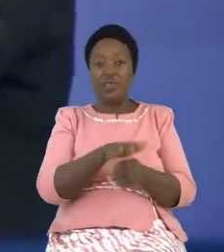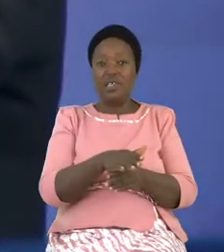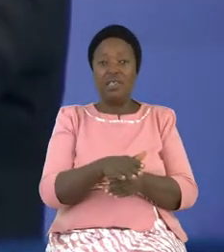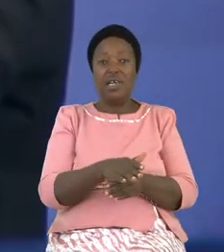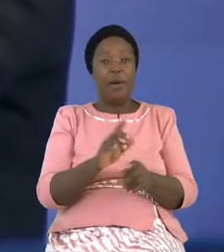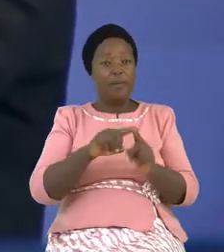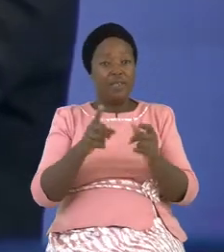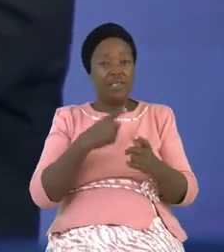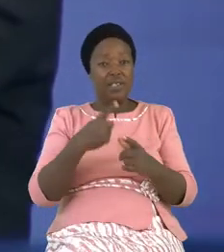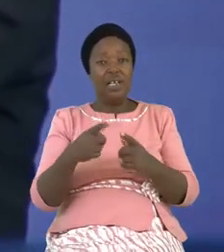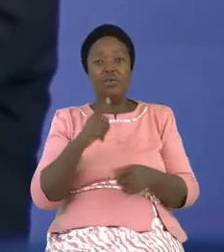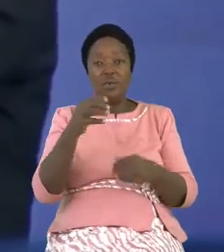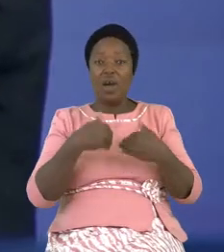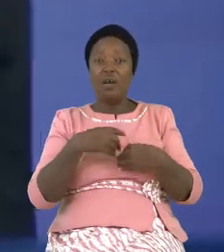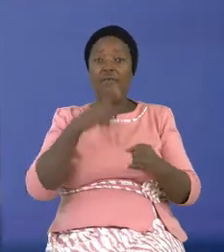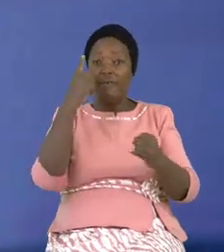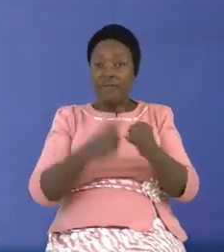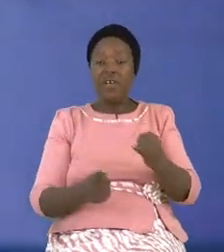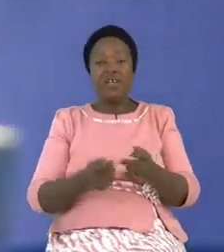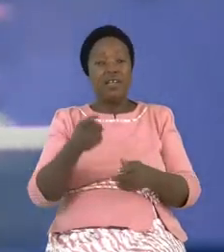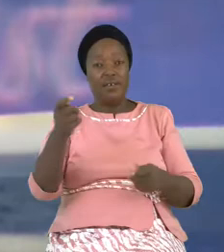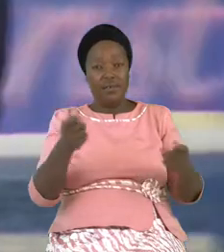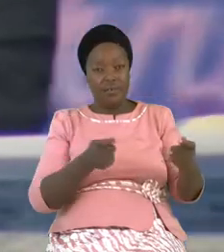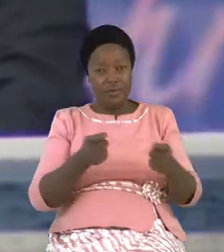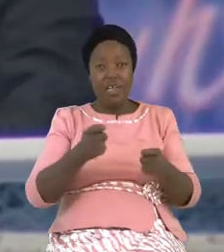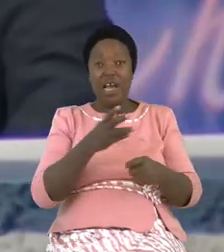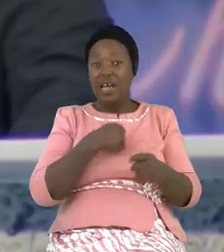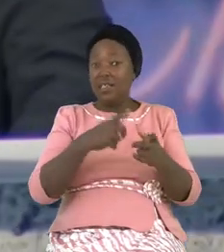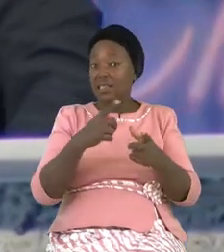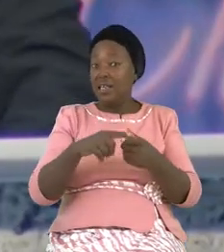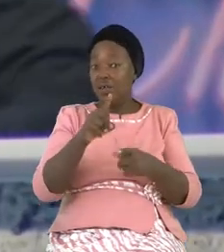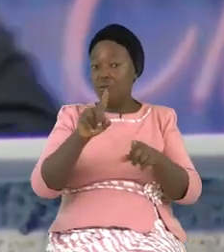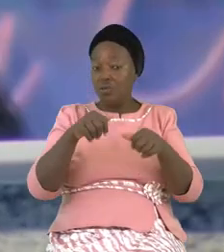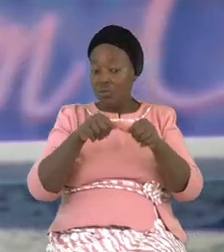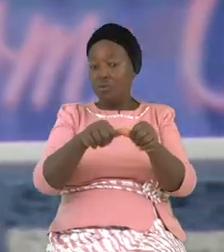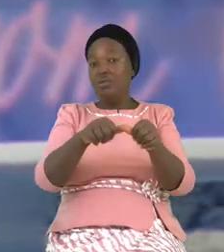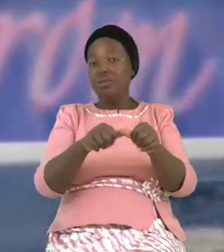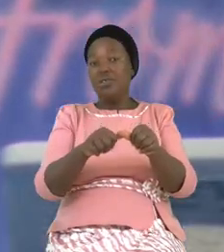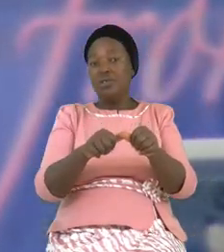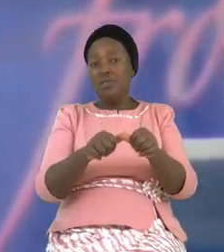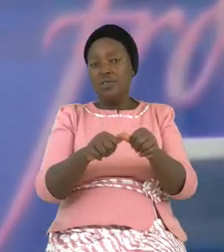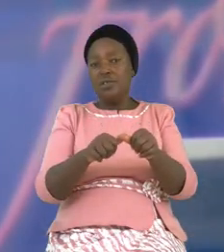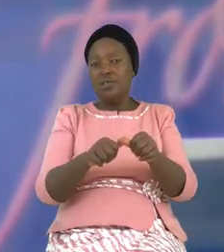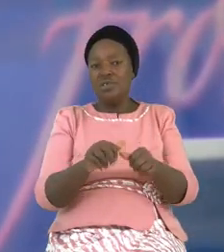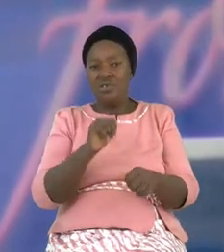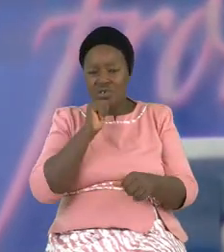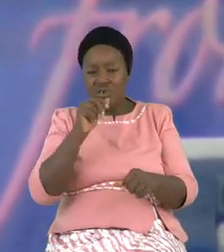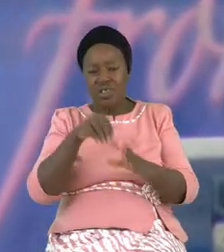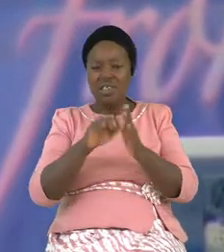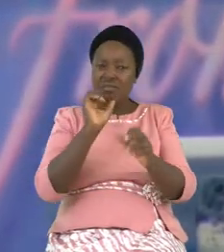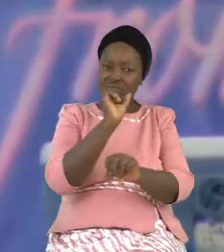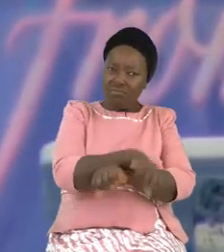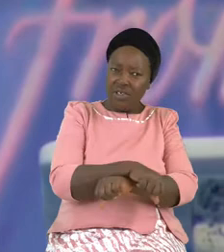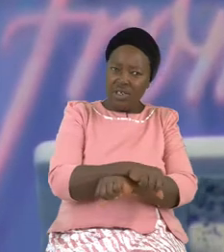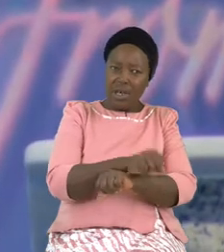have final dominion. And then you go on. Not in defeat, you go